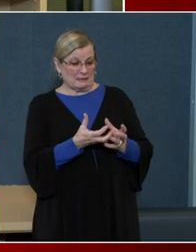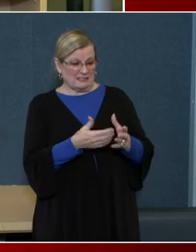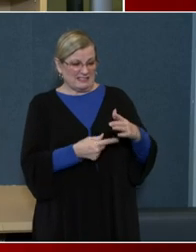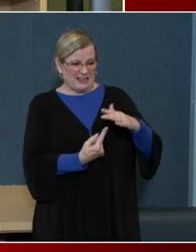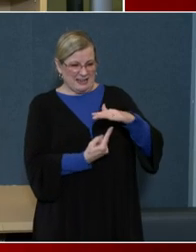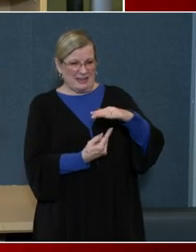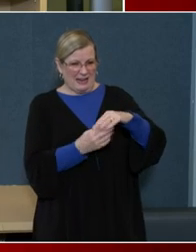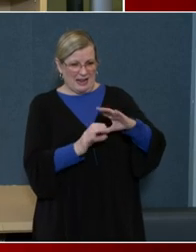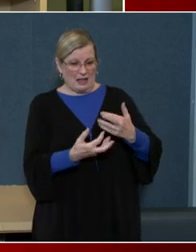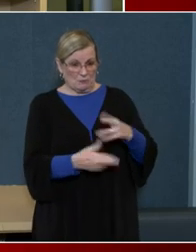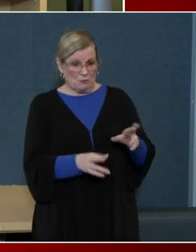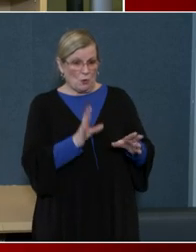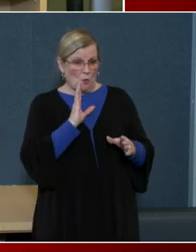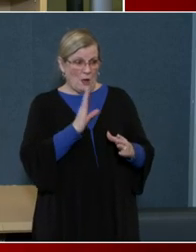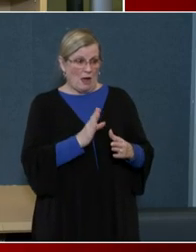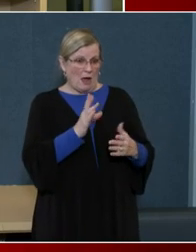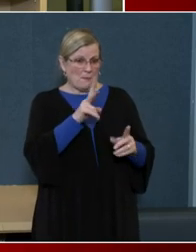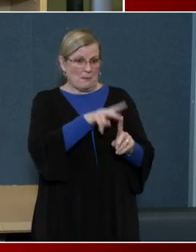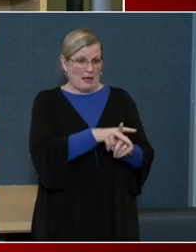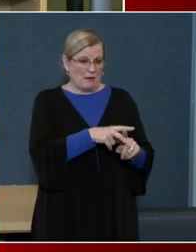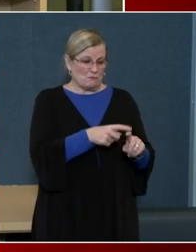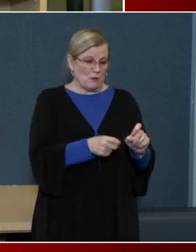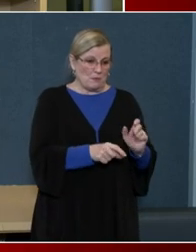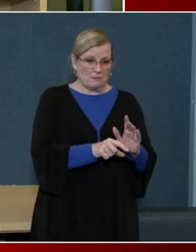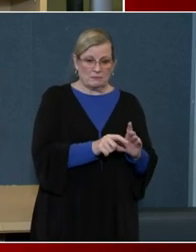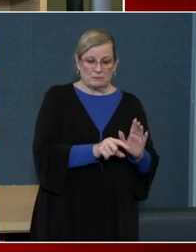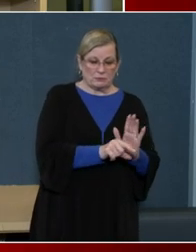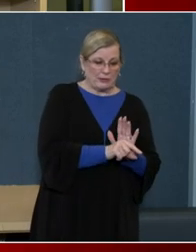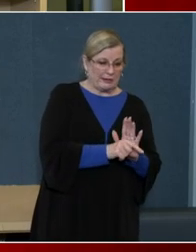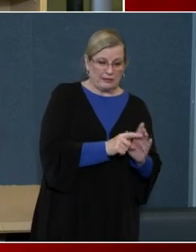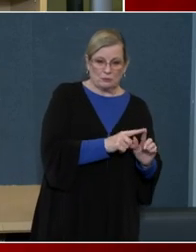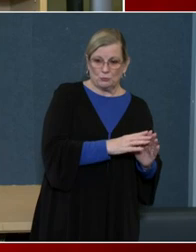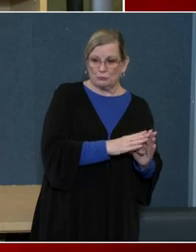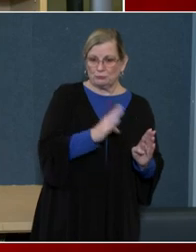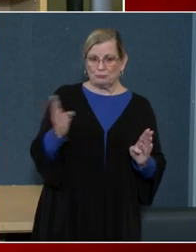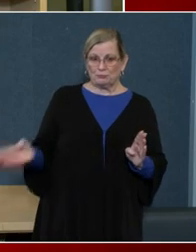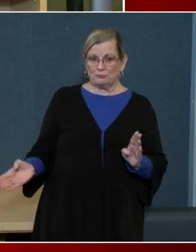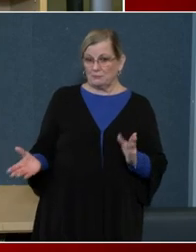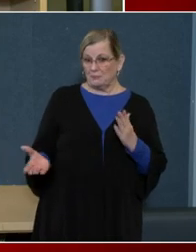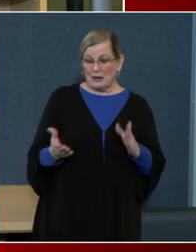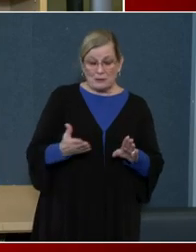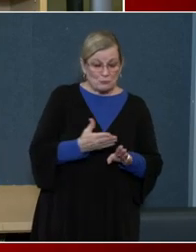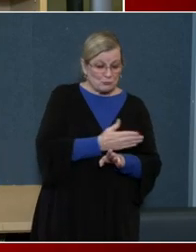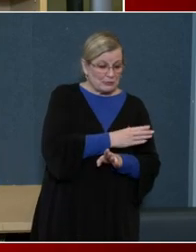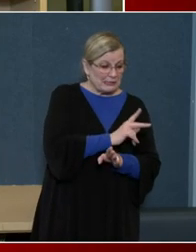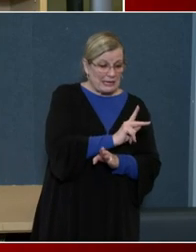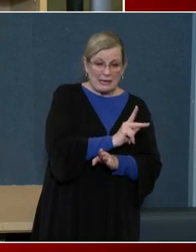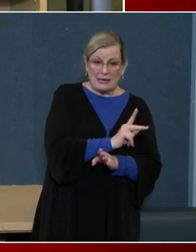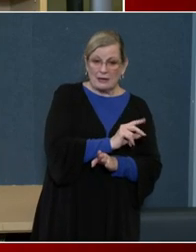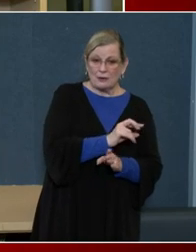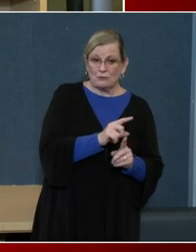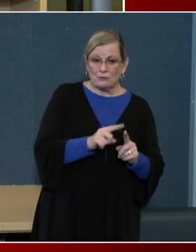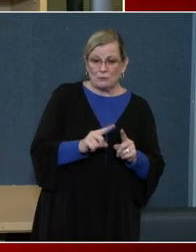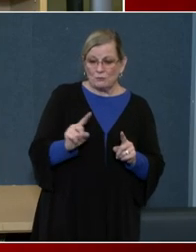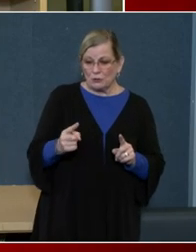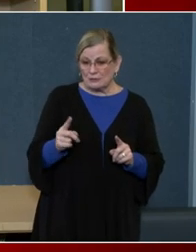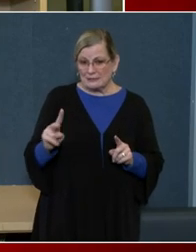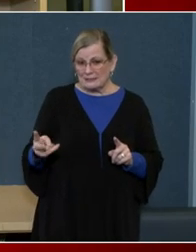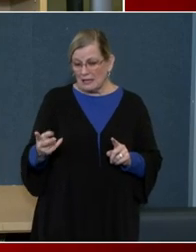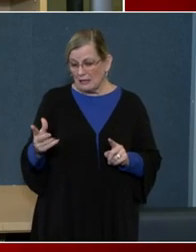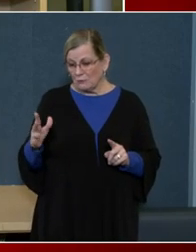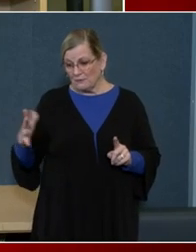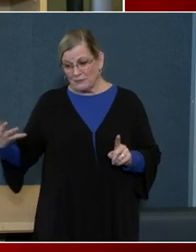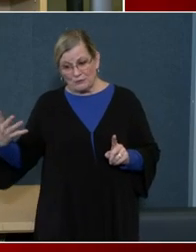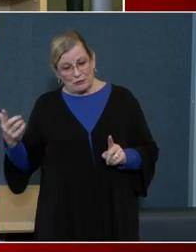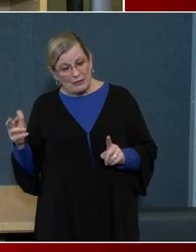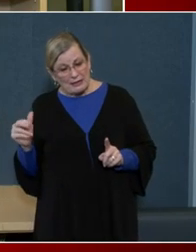it typically you won't see, you know, one grade level. It could be pre-K through one or two through five, but you